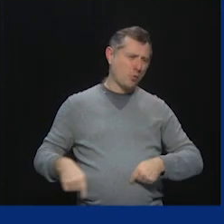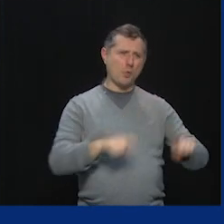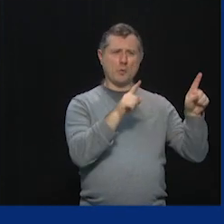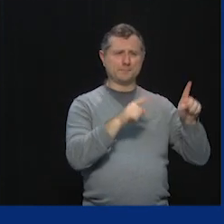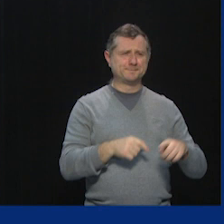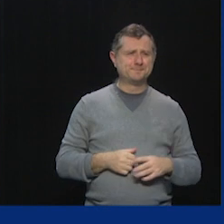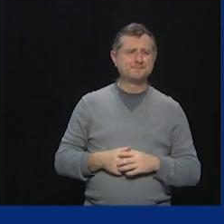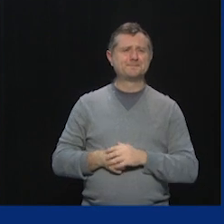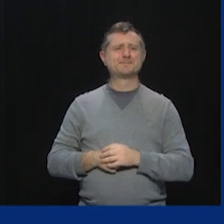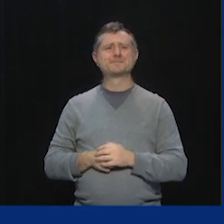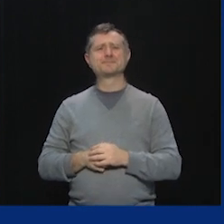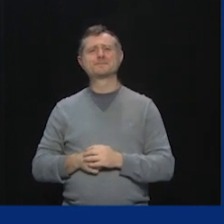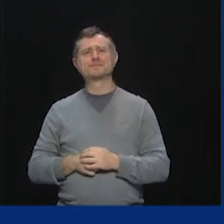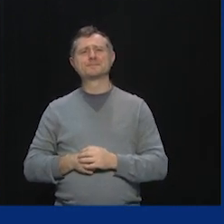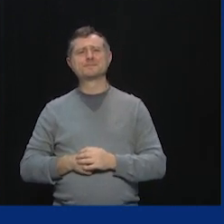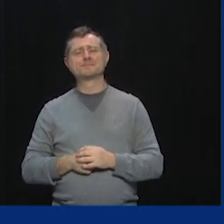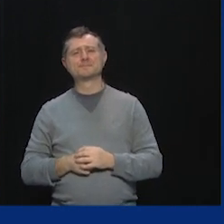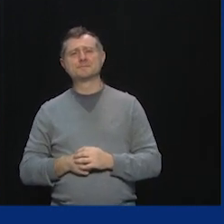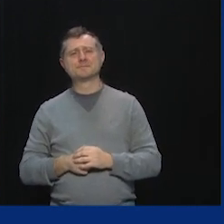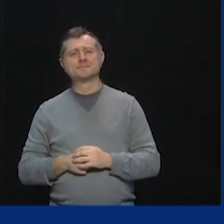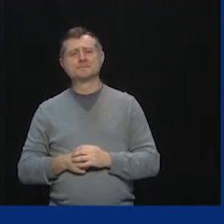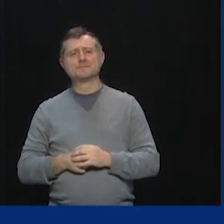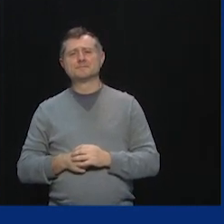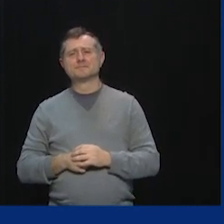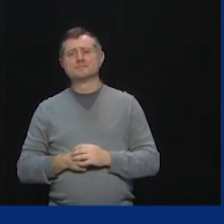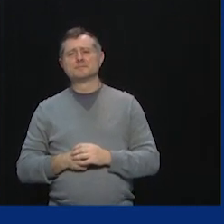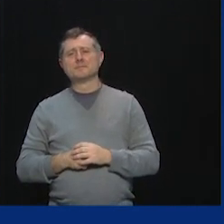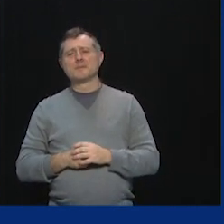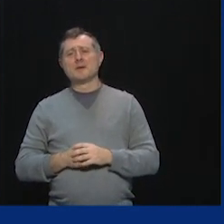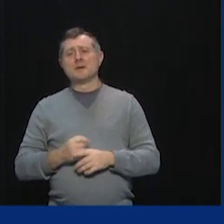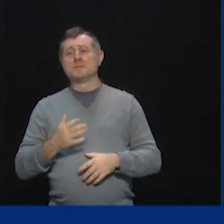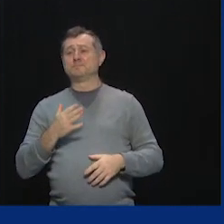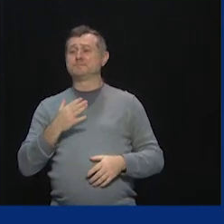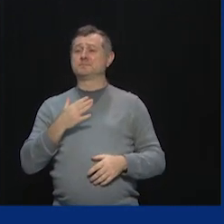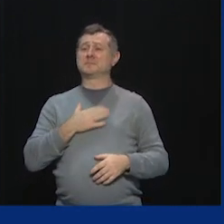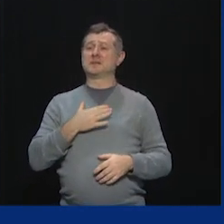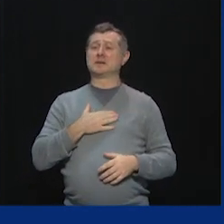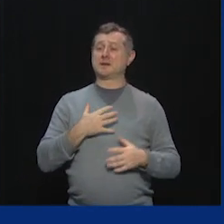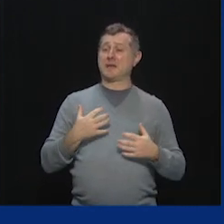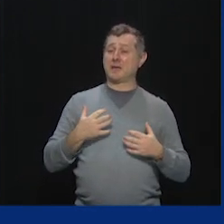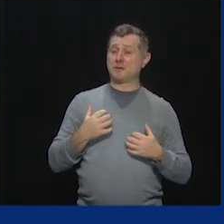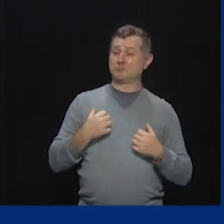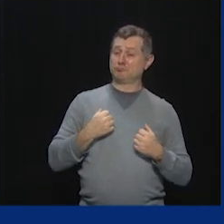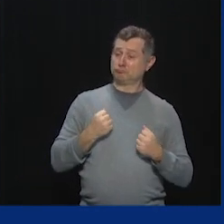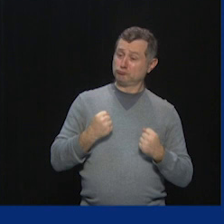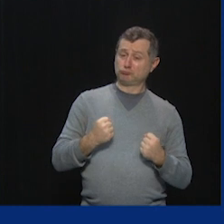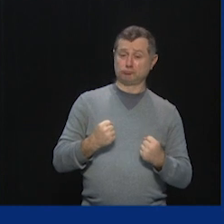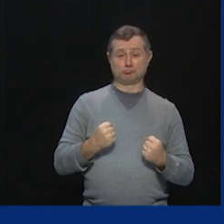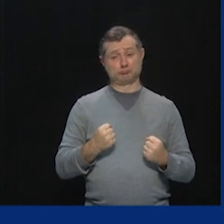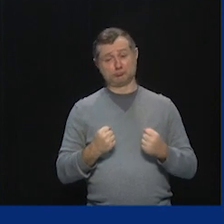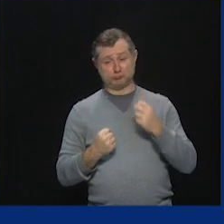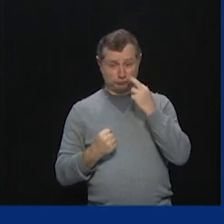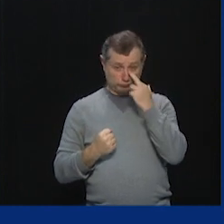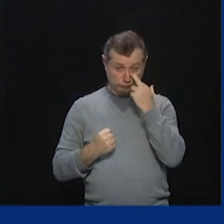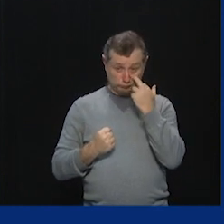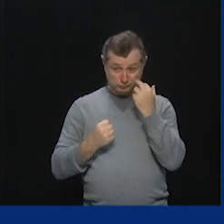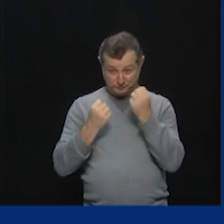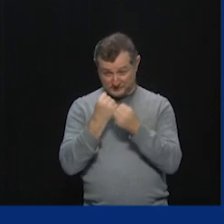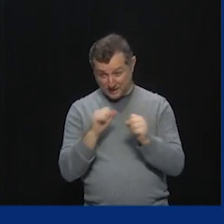One way we were able to increase my confidence that the workplaces around New York State are going to be safe was the New York HERO